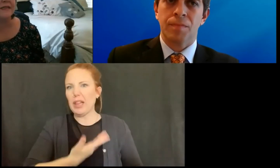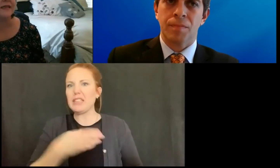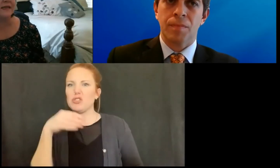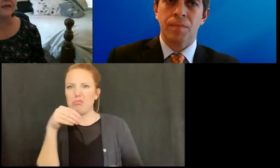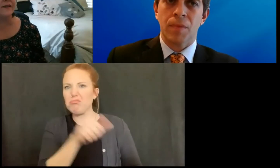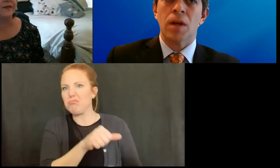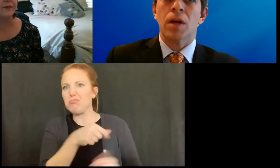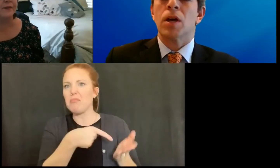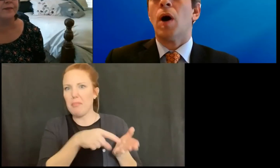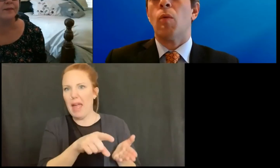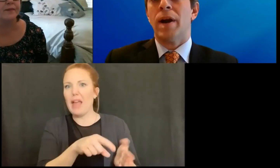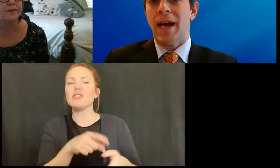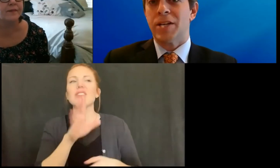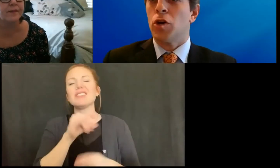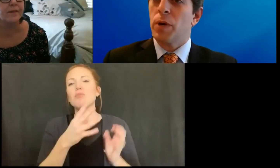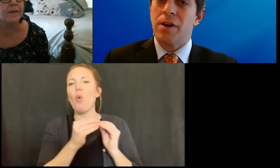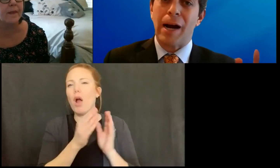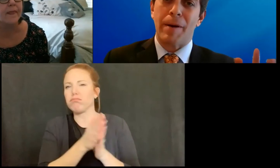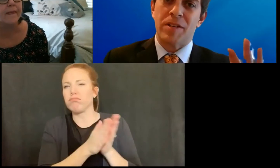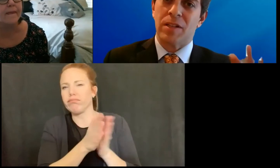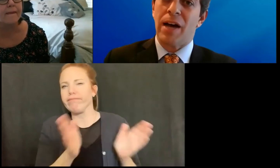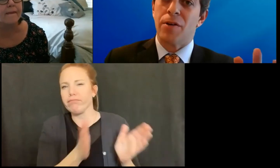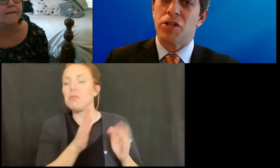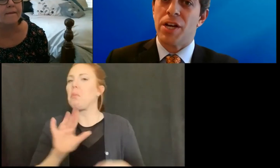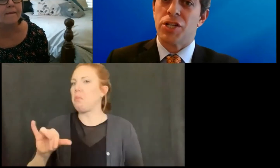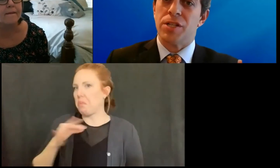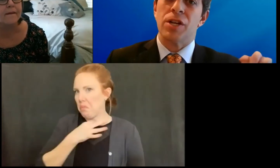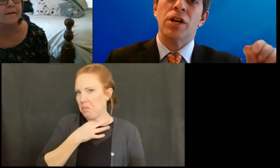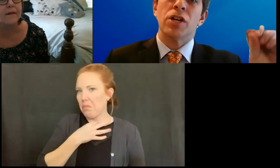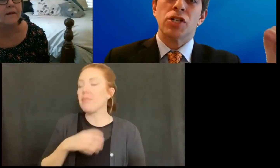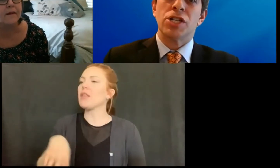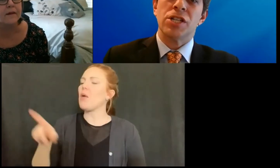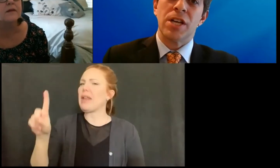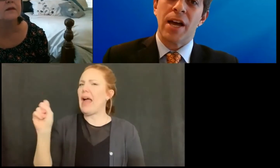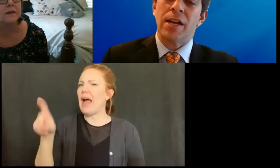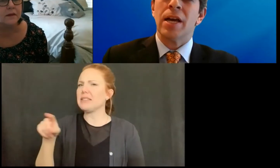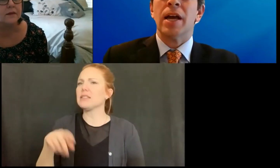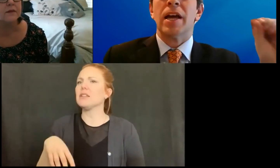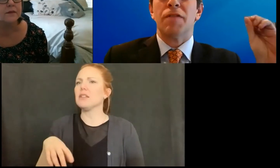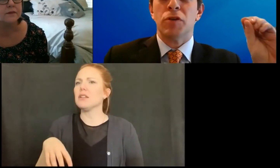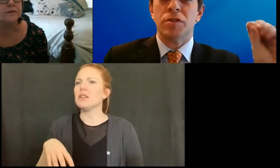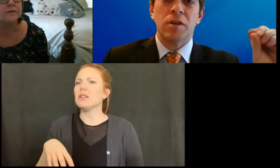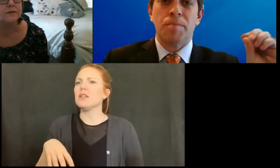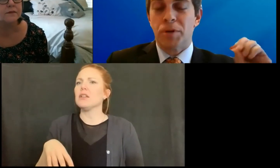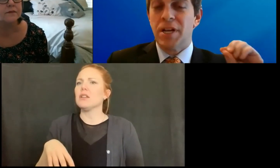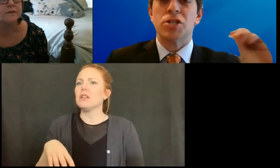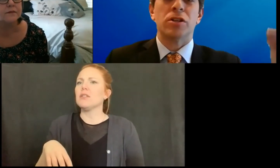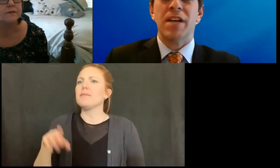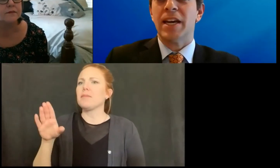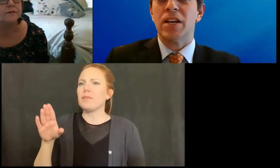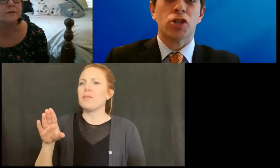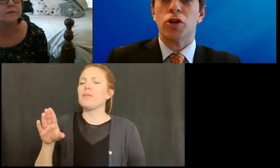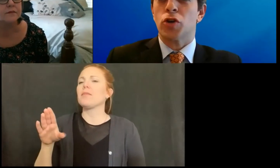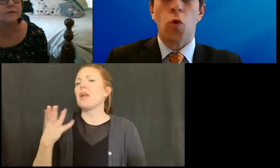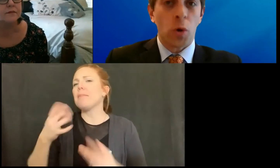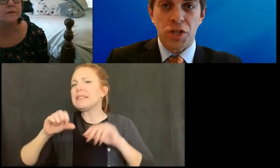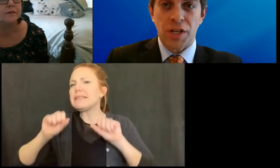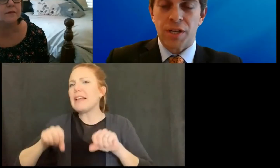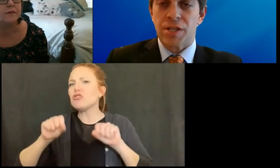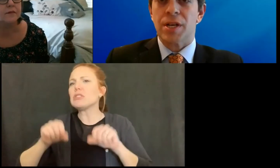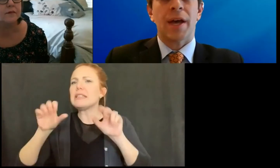more incentive. I want to ask you, and we talk about this a lot in our sessions. She said, if you potentially taking